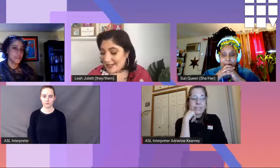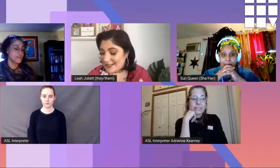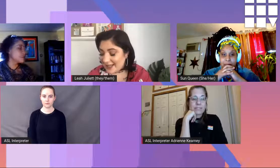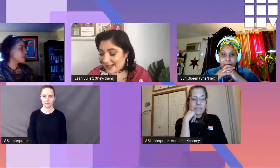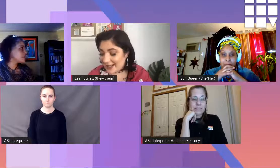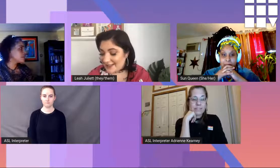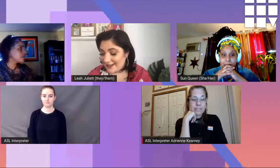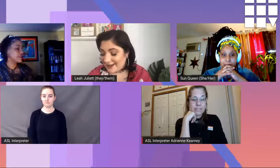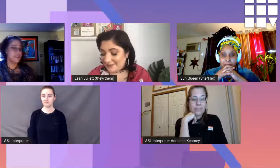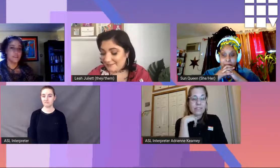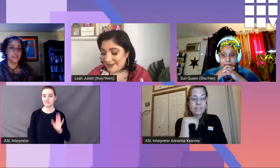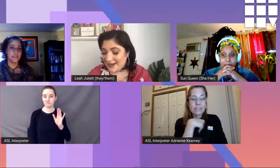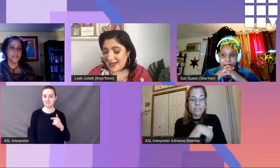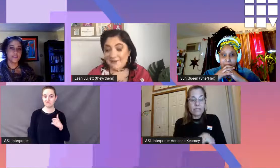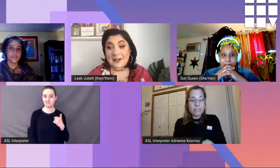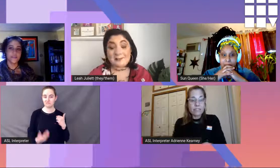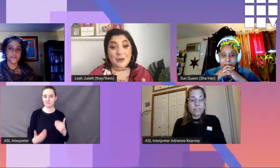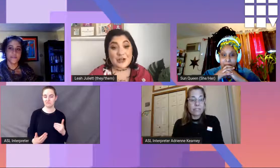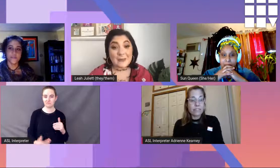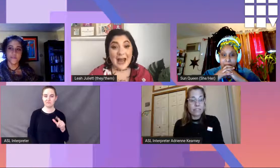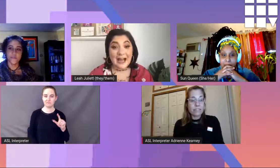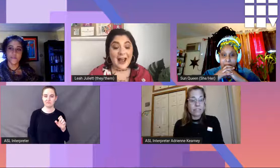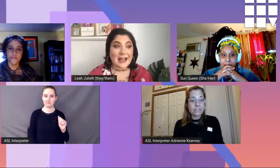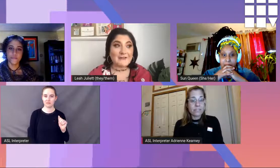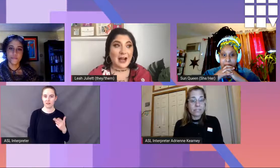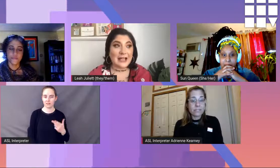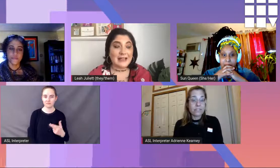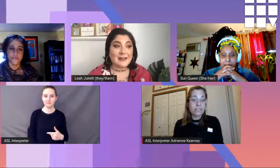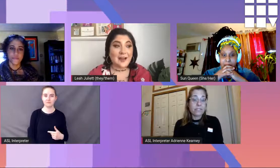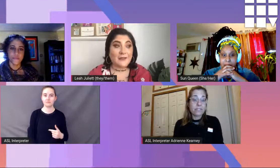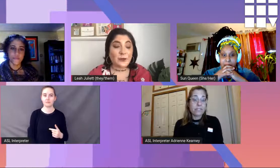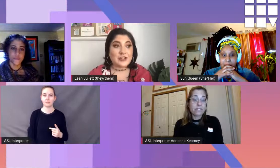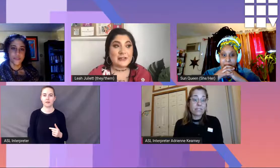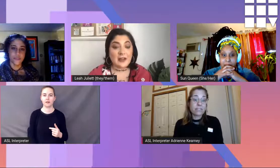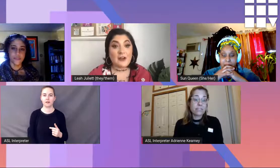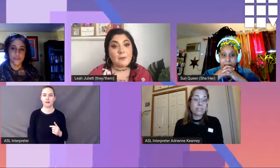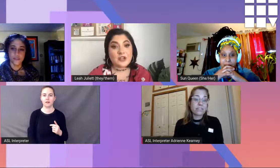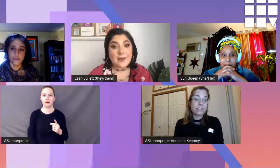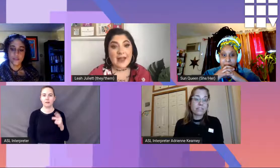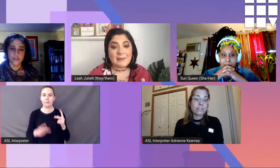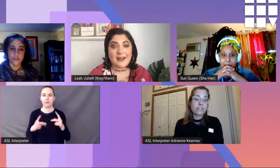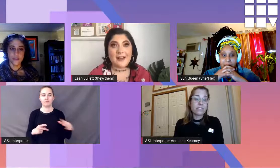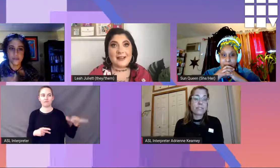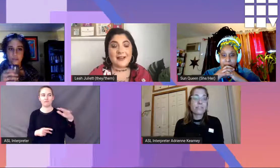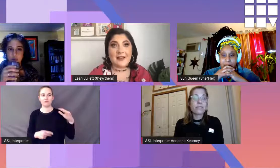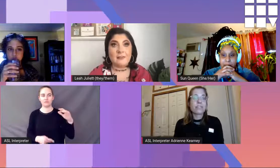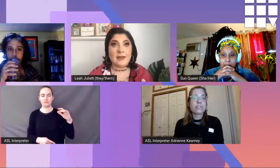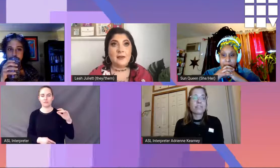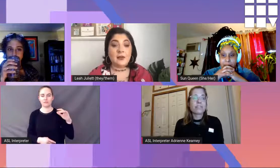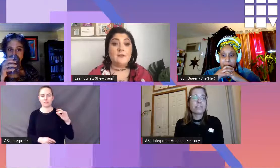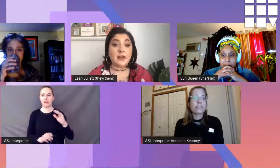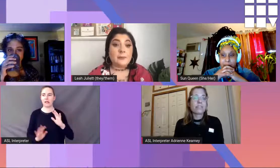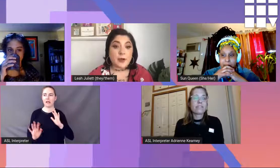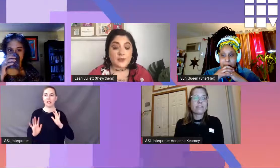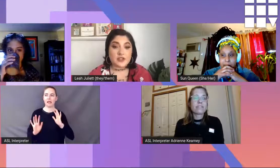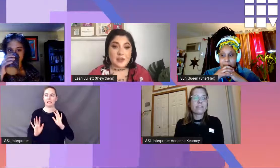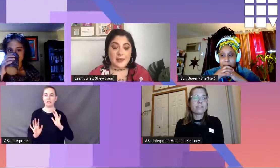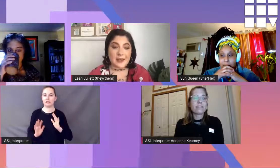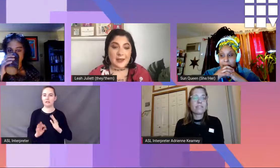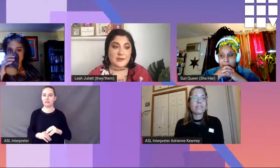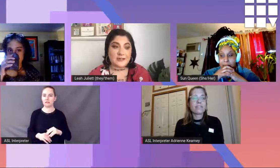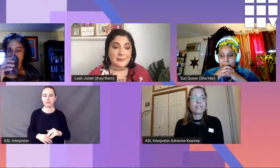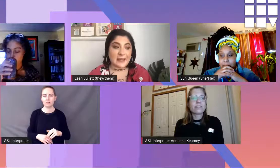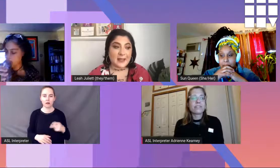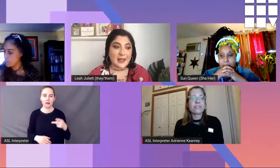I'll take that, I guess. As far as pushback, I've gotten, unfortunately, a lot of pushback because I've been very privileged to